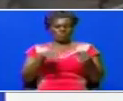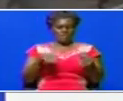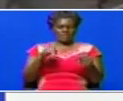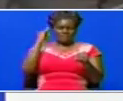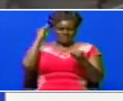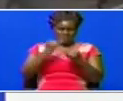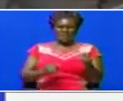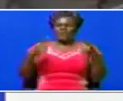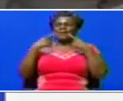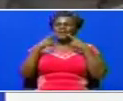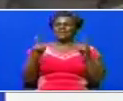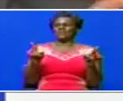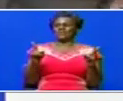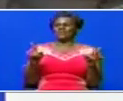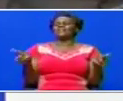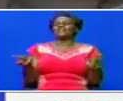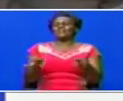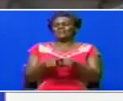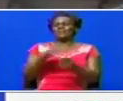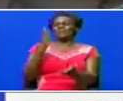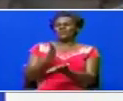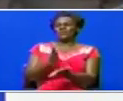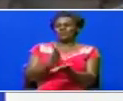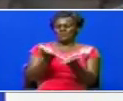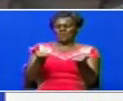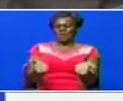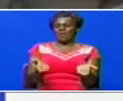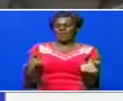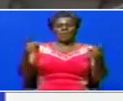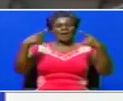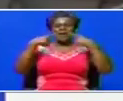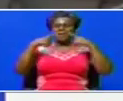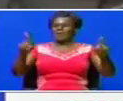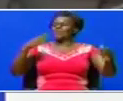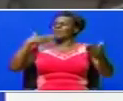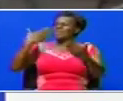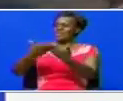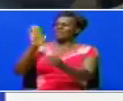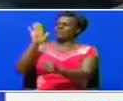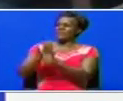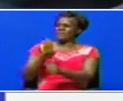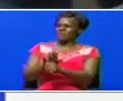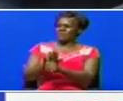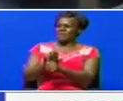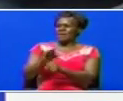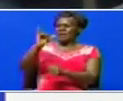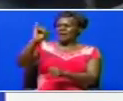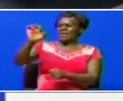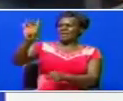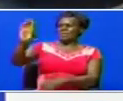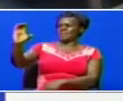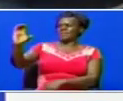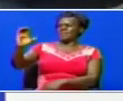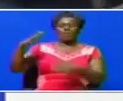final result, as indeed has now been declared. Asante sana, IEBC,